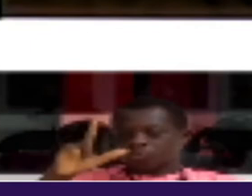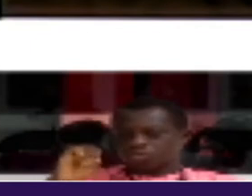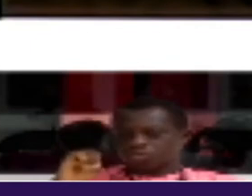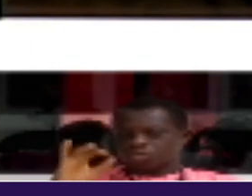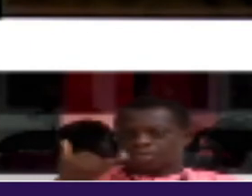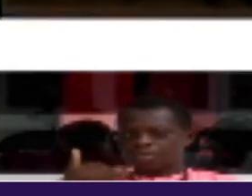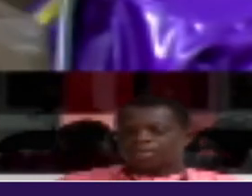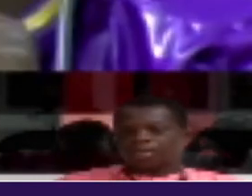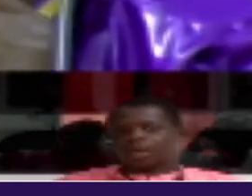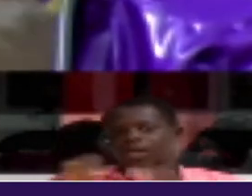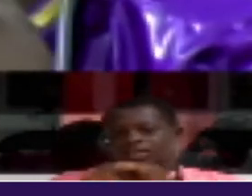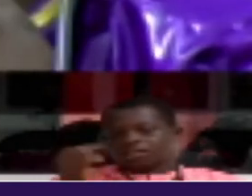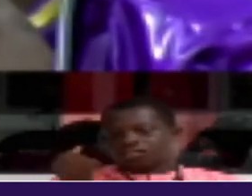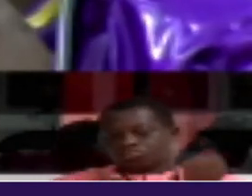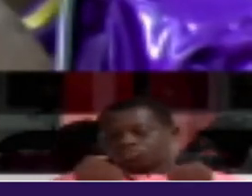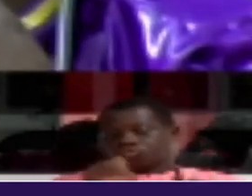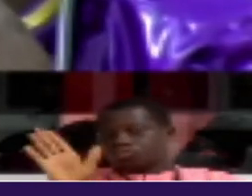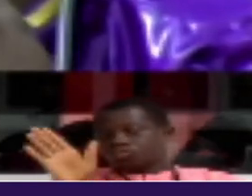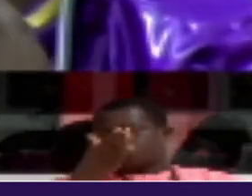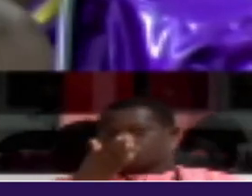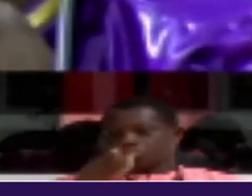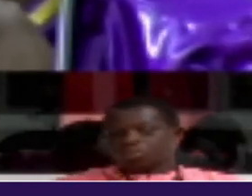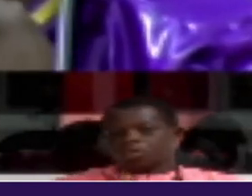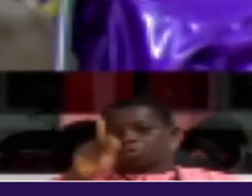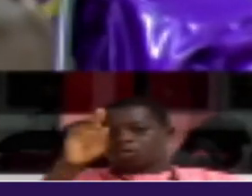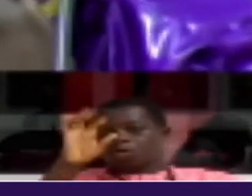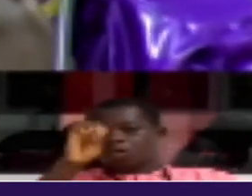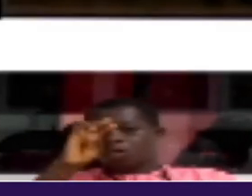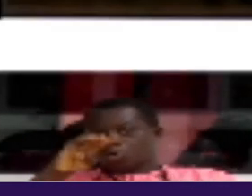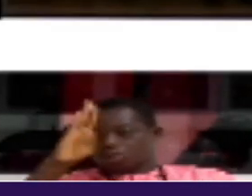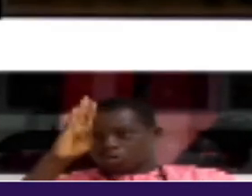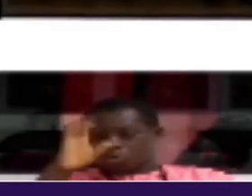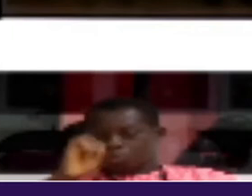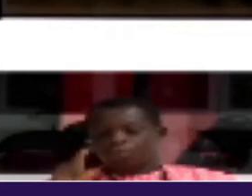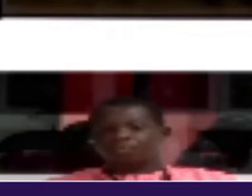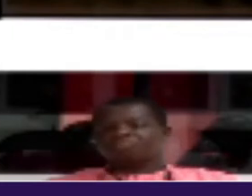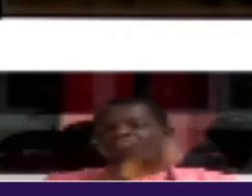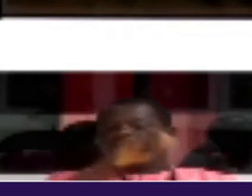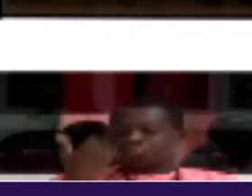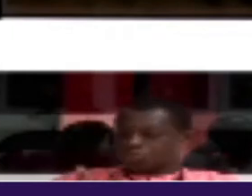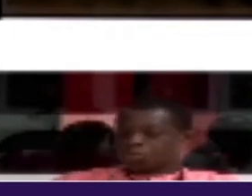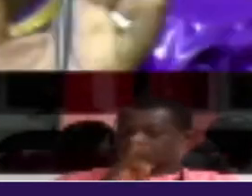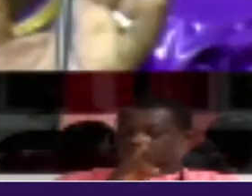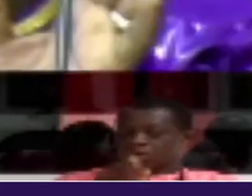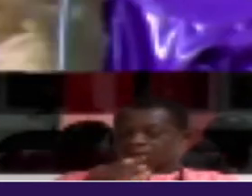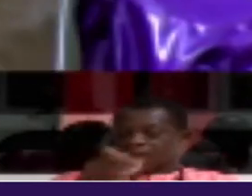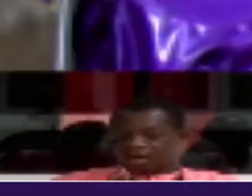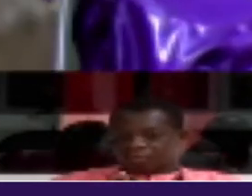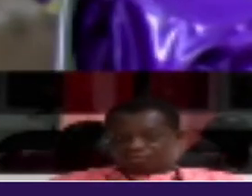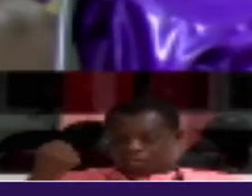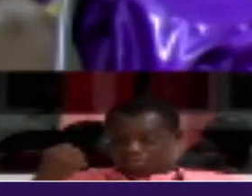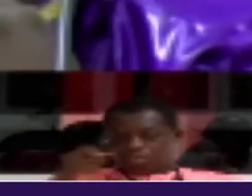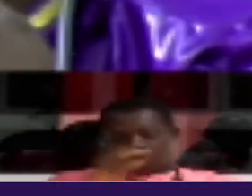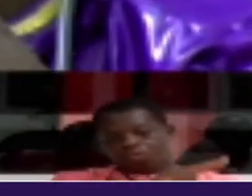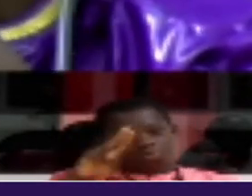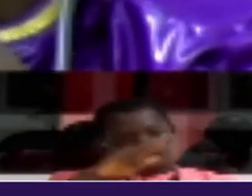to the Kombos. And those people who came back, did they carry any weapons? No. None of them carried a weapon?